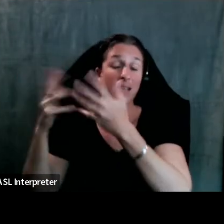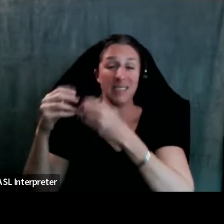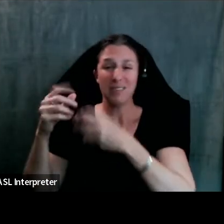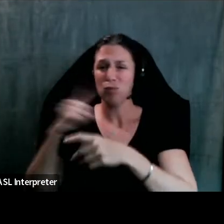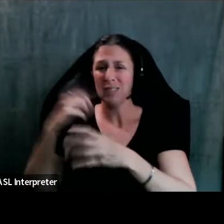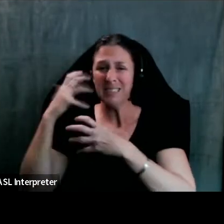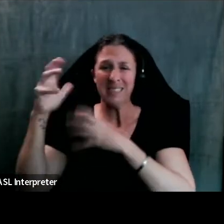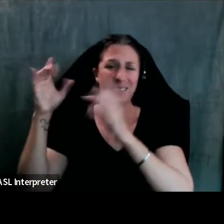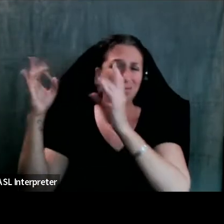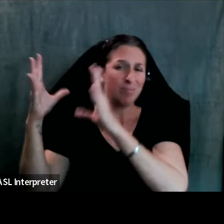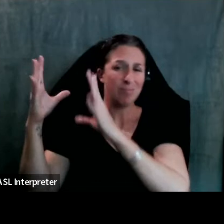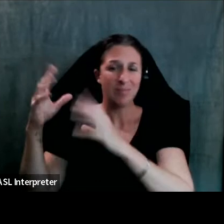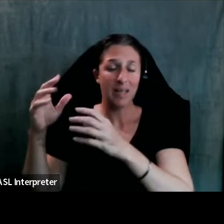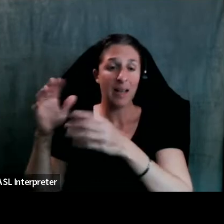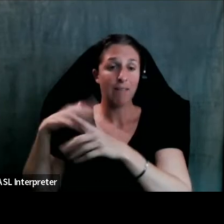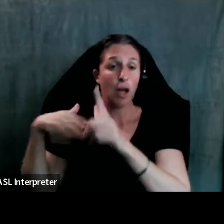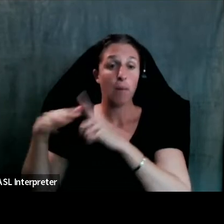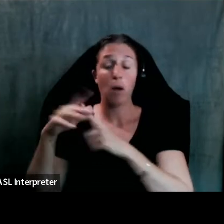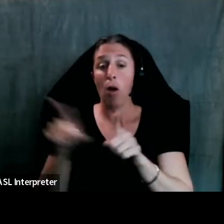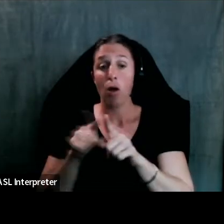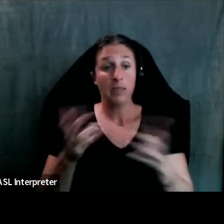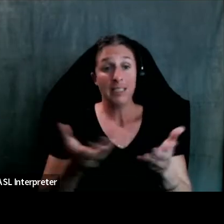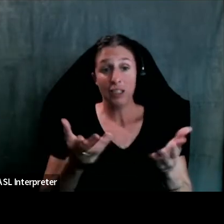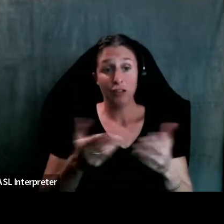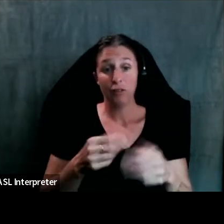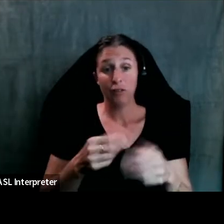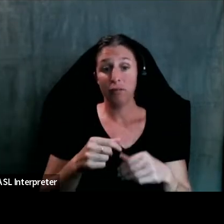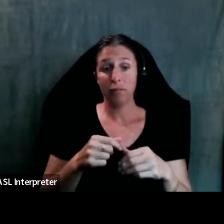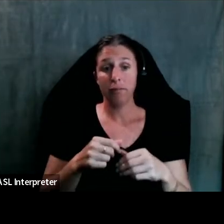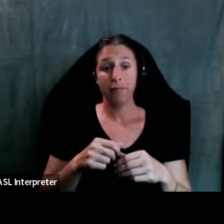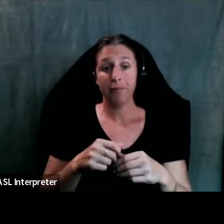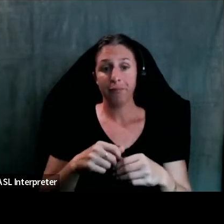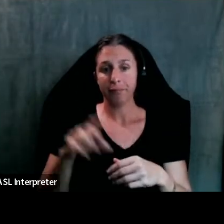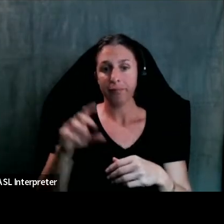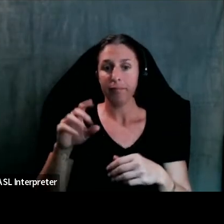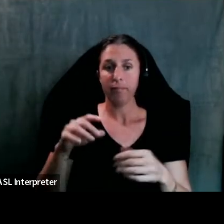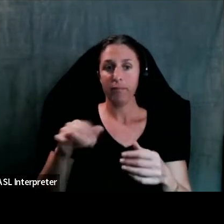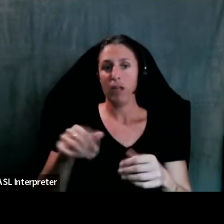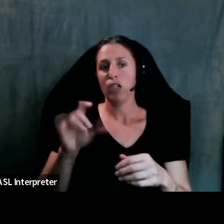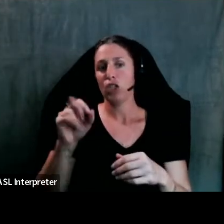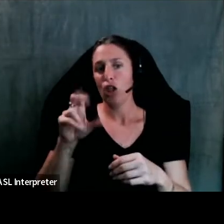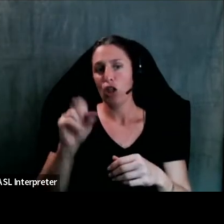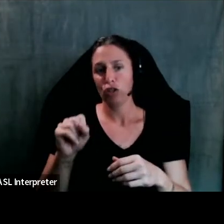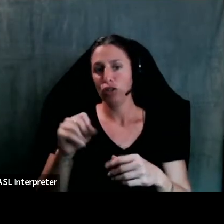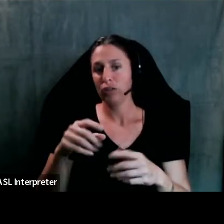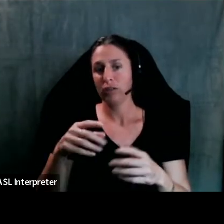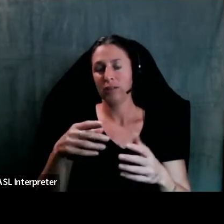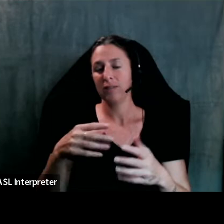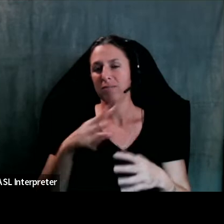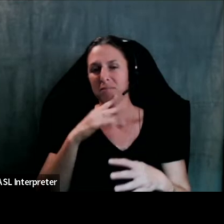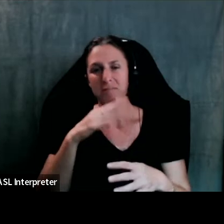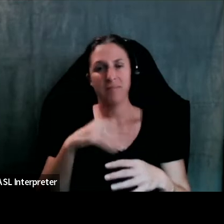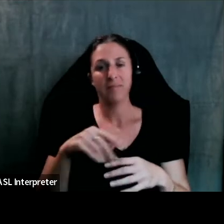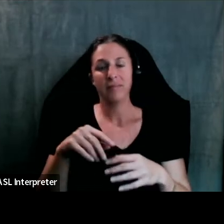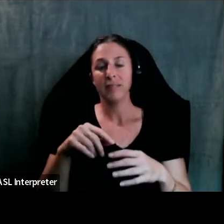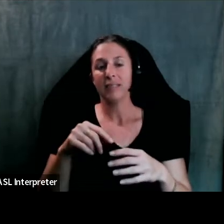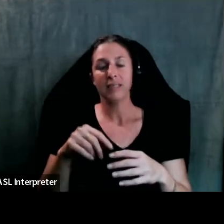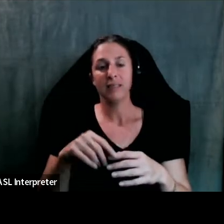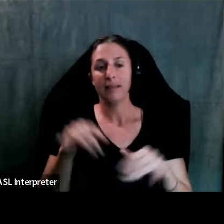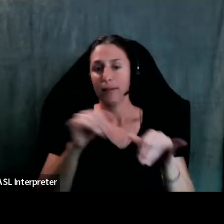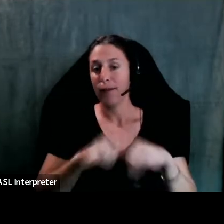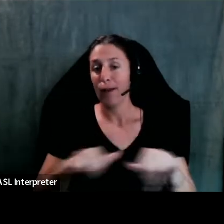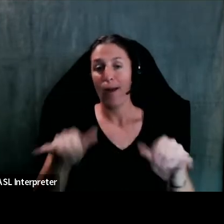just exactly what was put here, the use of the derogatory language and slurs just are happening in common practice with